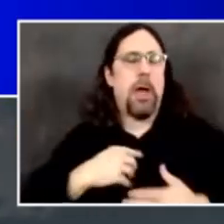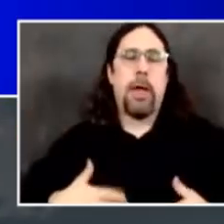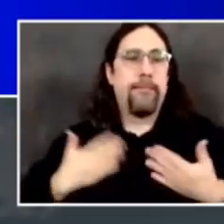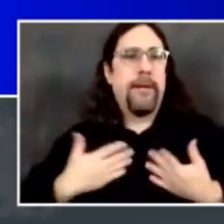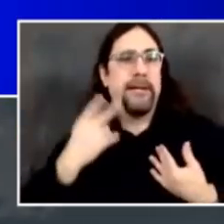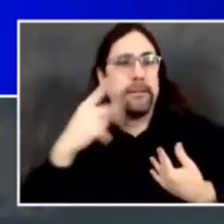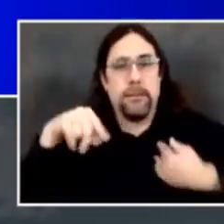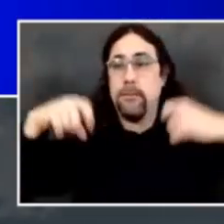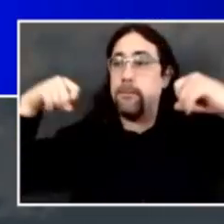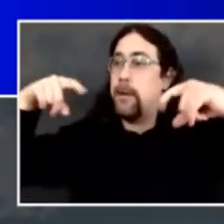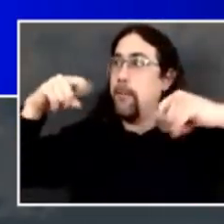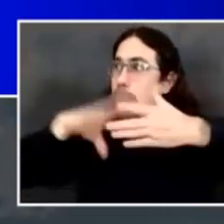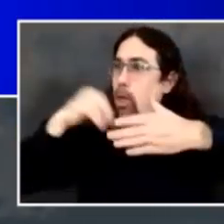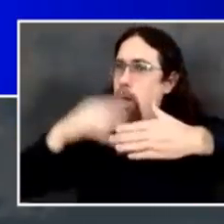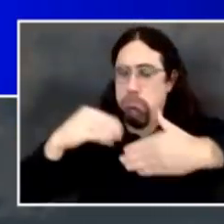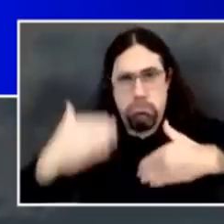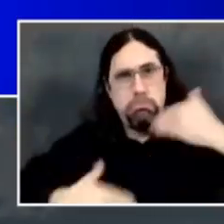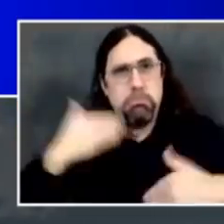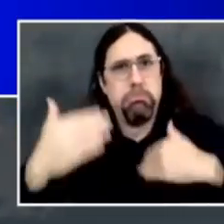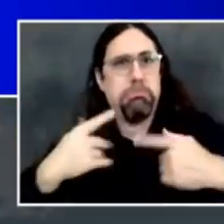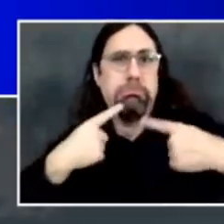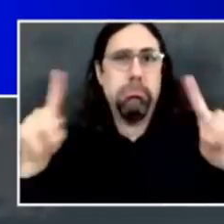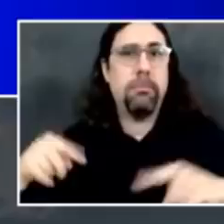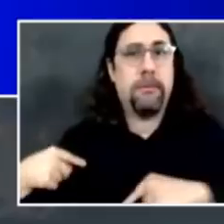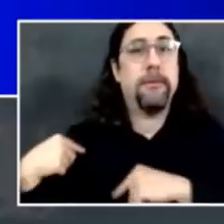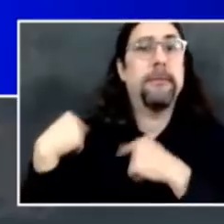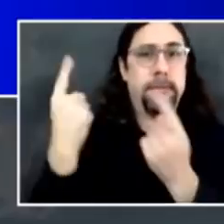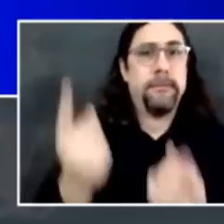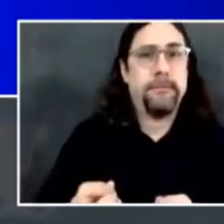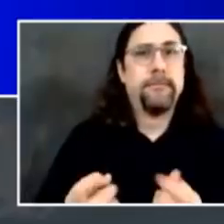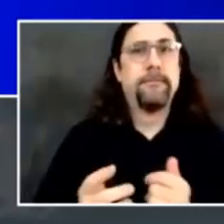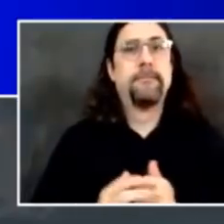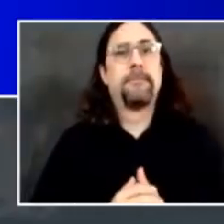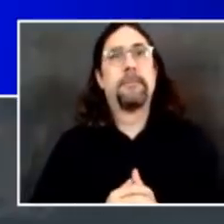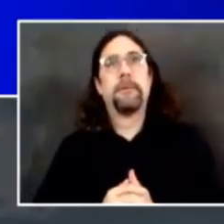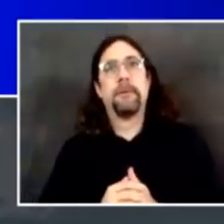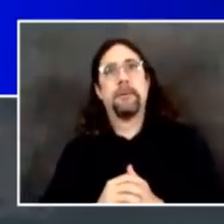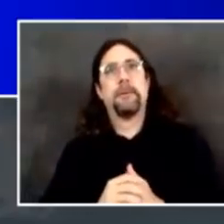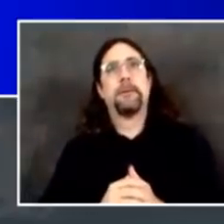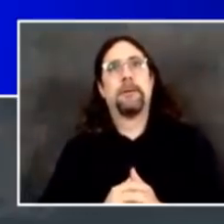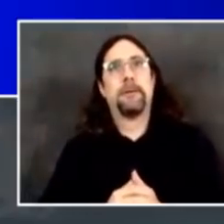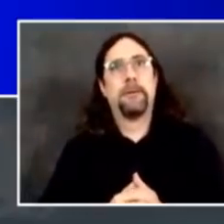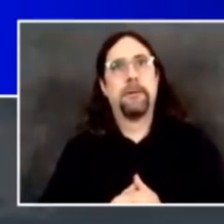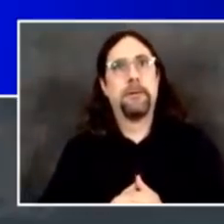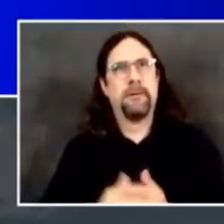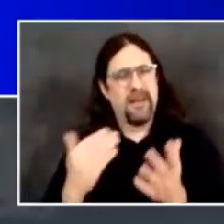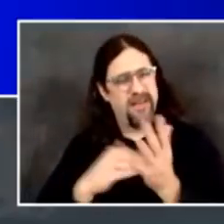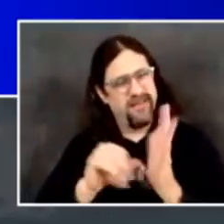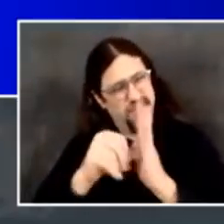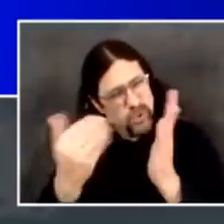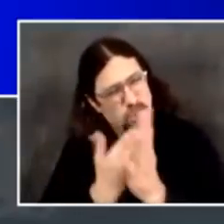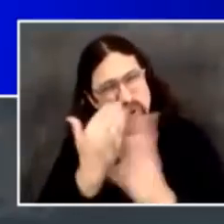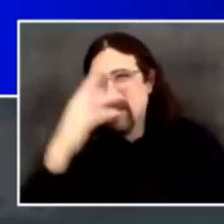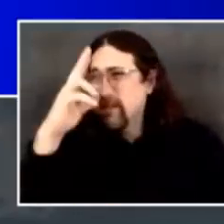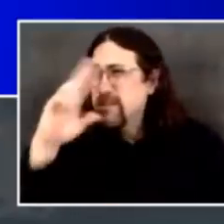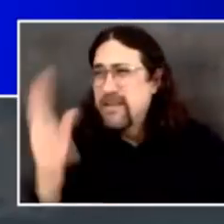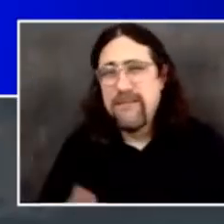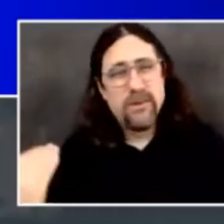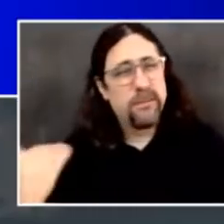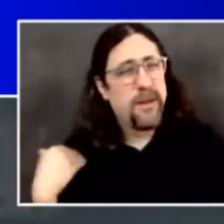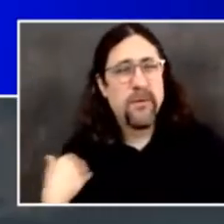about, is, look, there's a digital divide. It's something we have to fight against, and it's alive and well, and it means some people have technology and other people